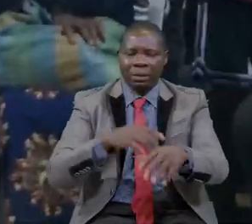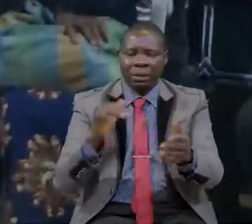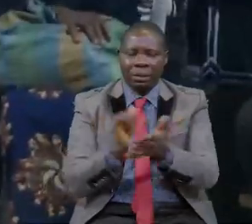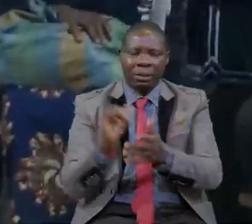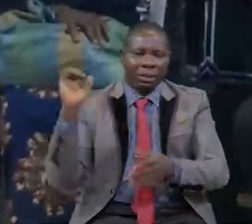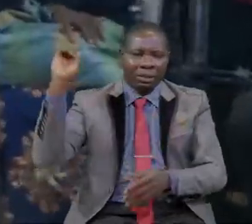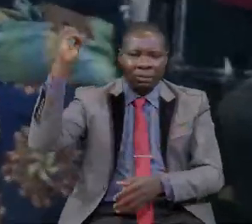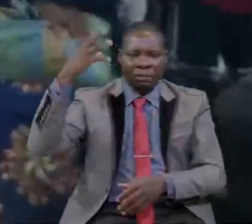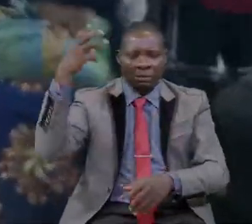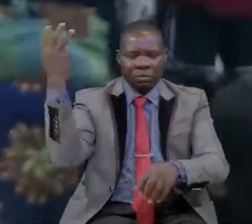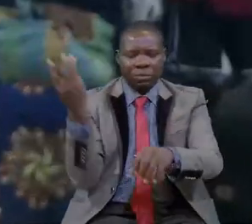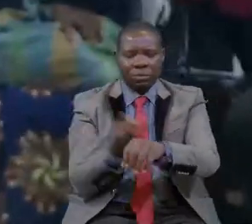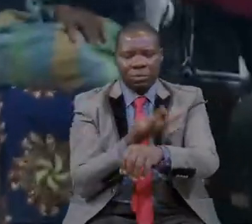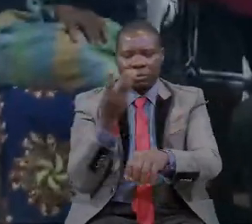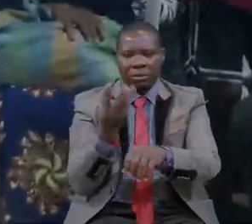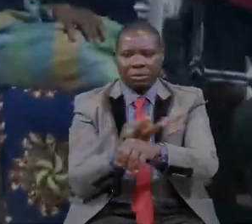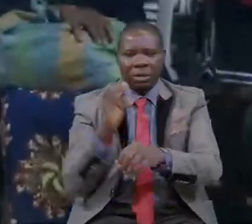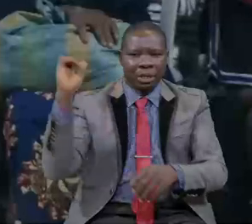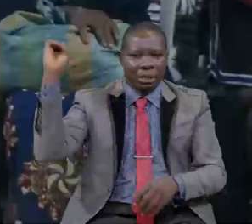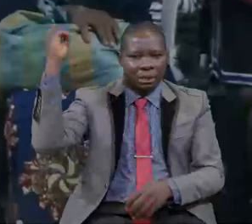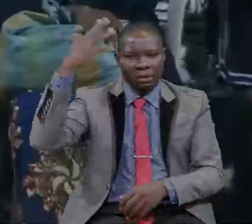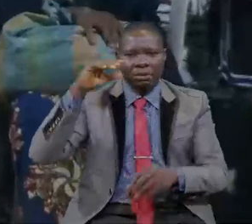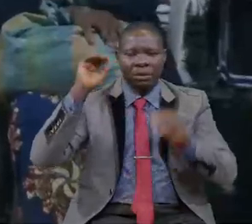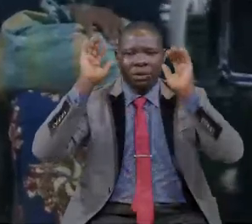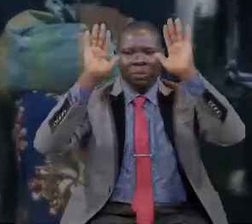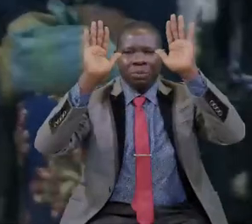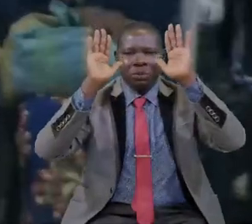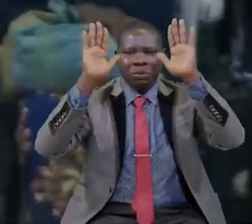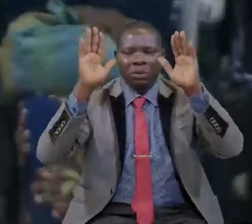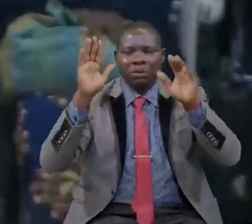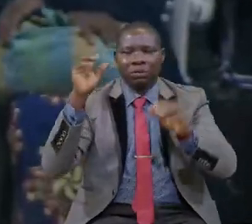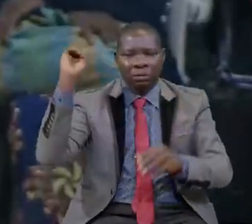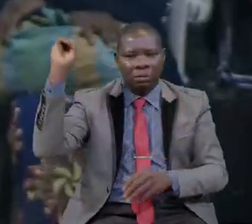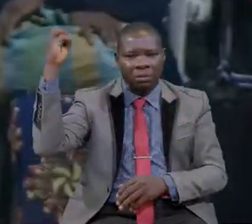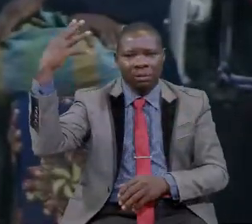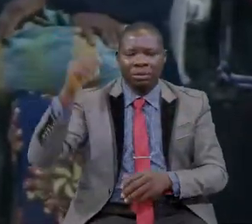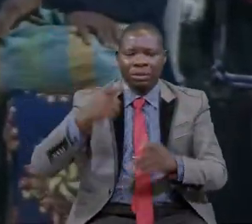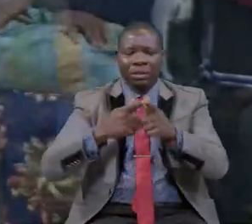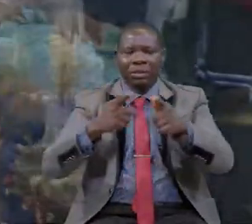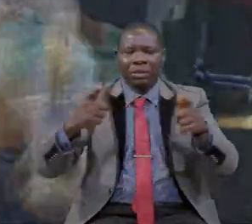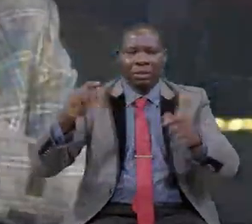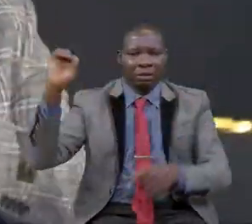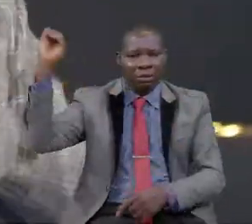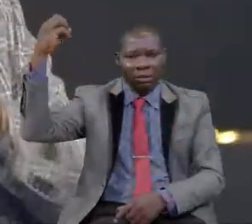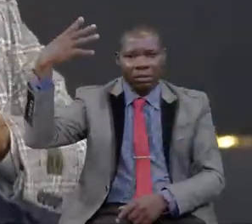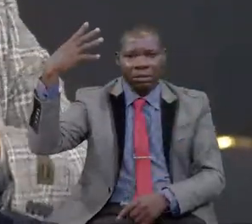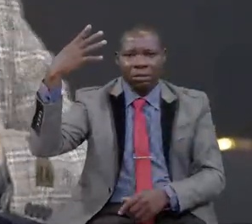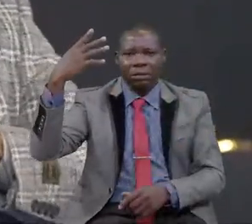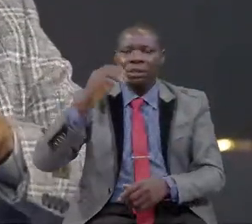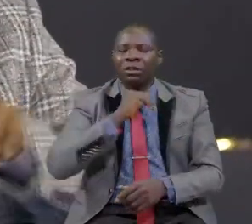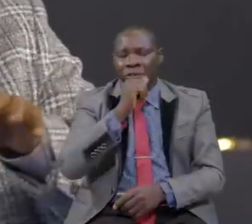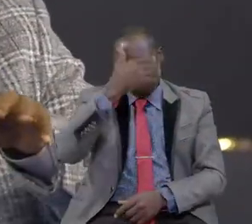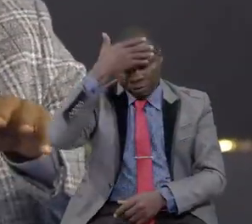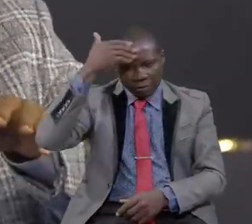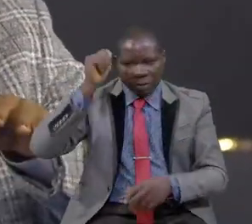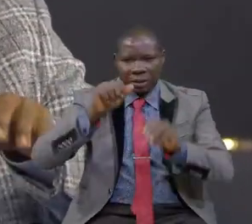grace. Marvelous grace, great grace, unforgettable